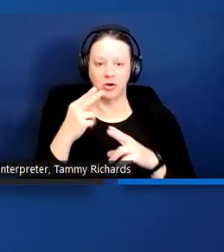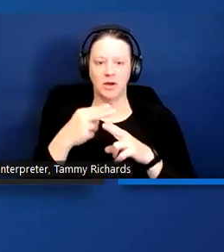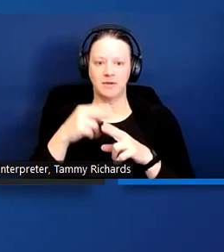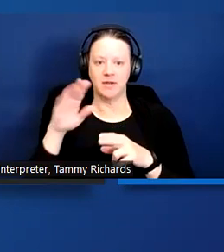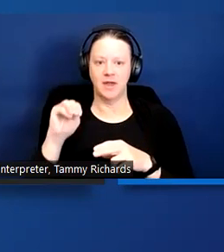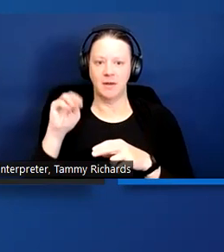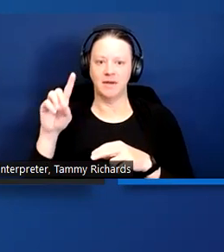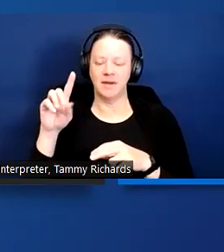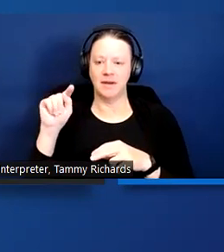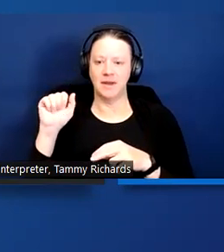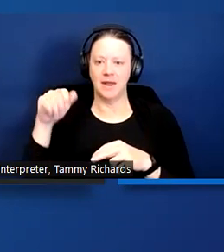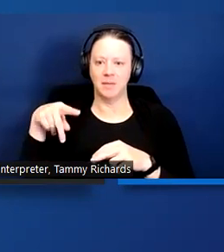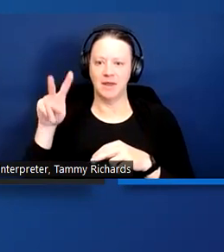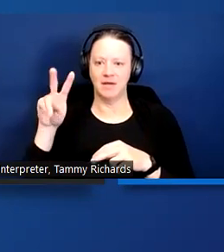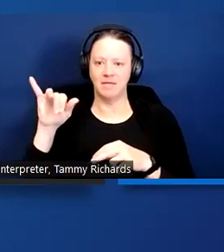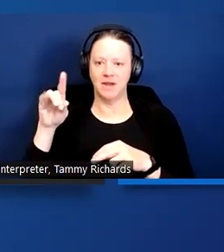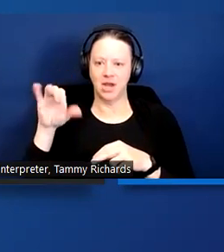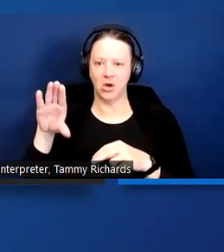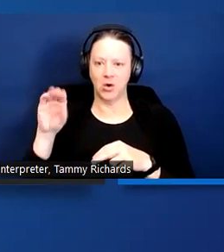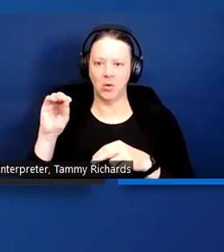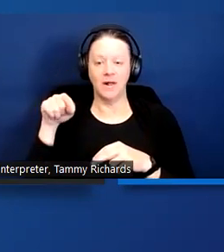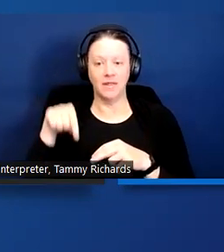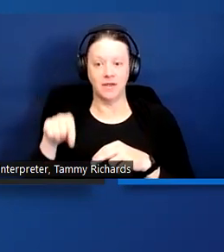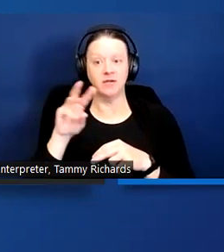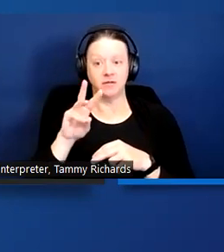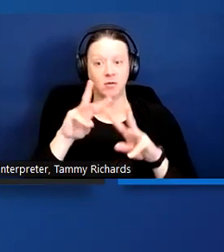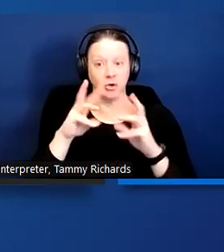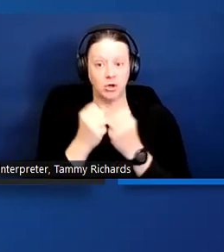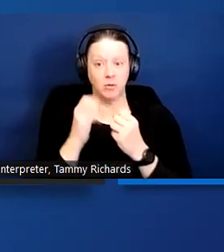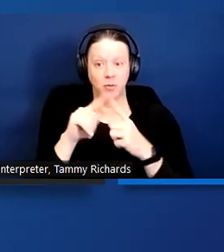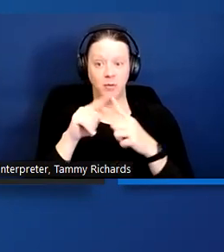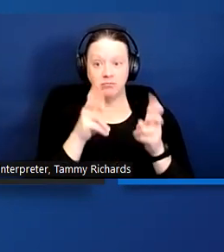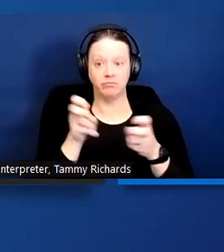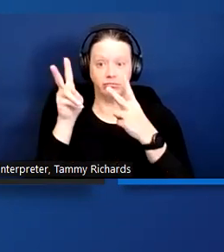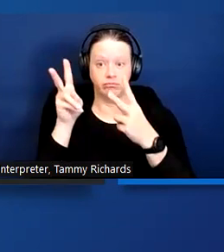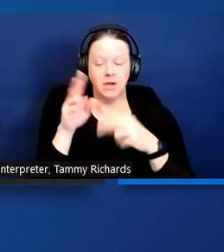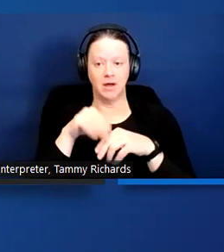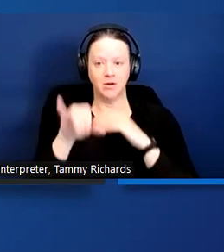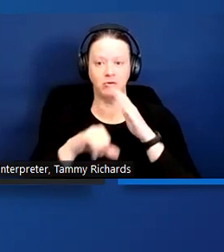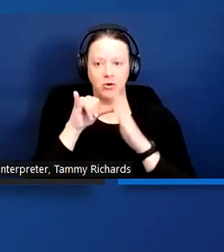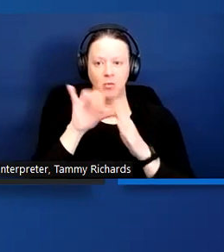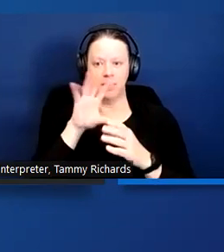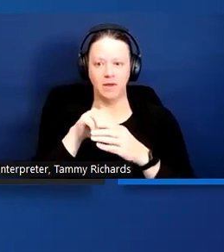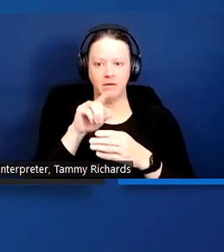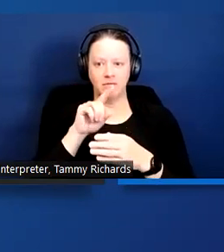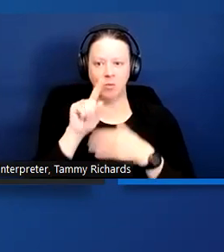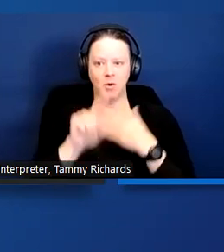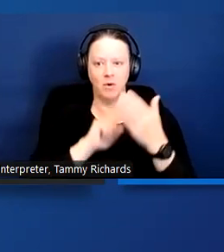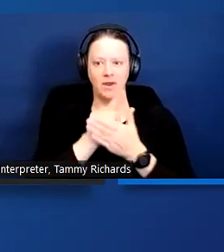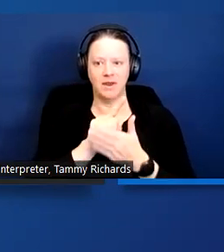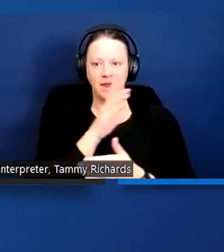mdtapvideo. As I mentioned, this webinar will be posted on there hopefully within a week. And